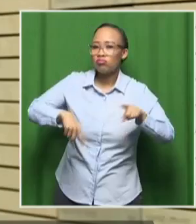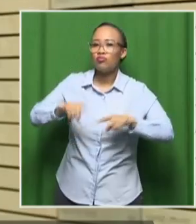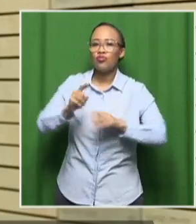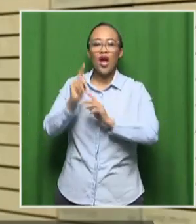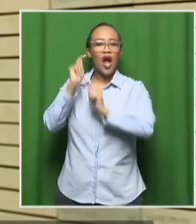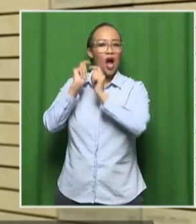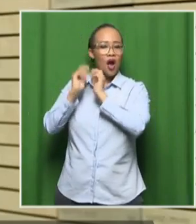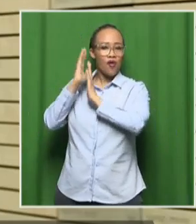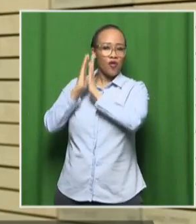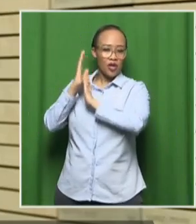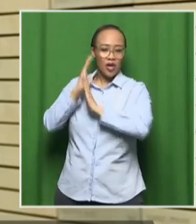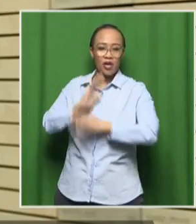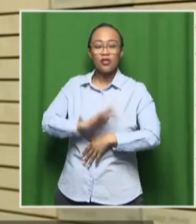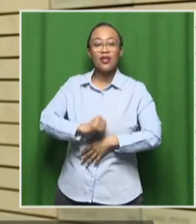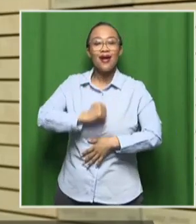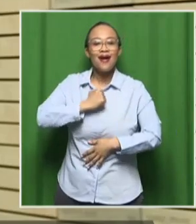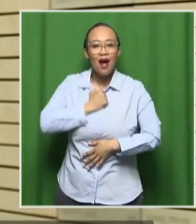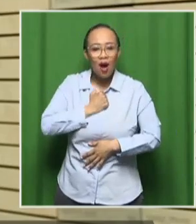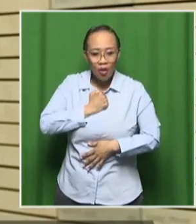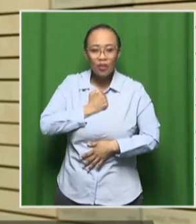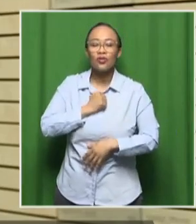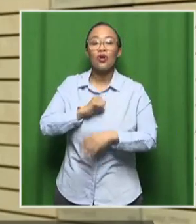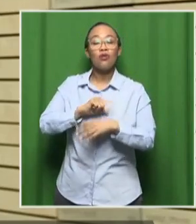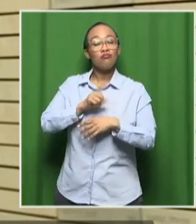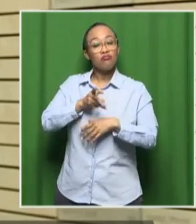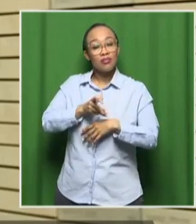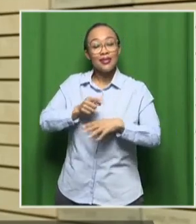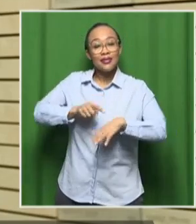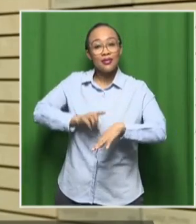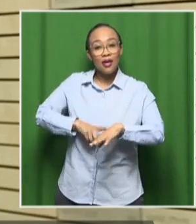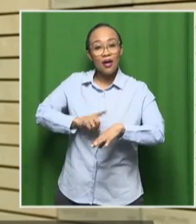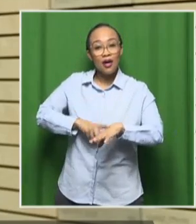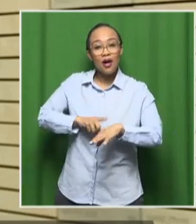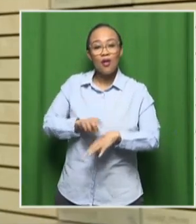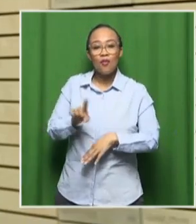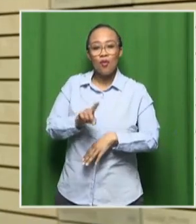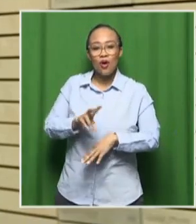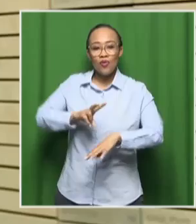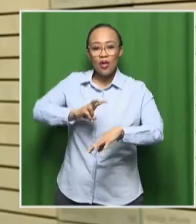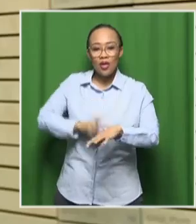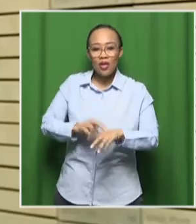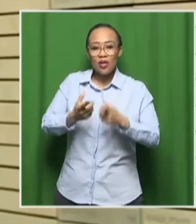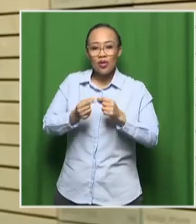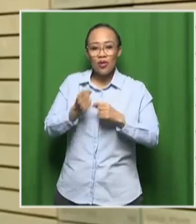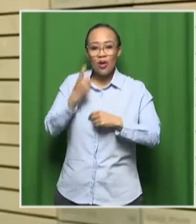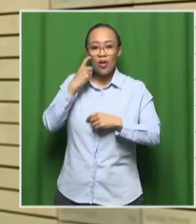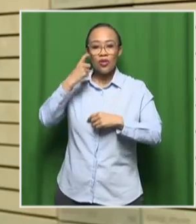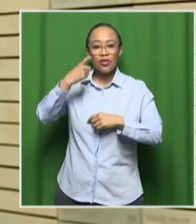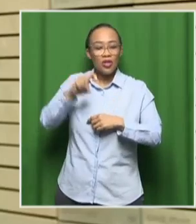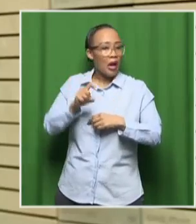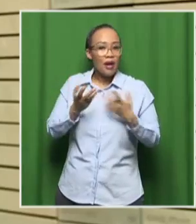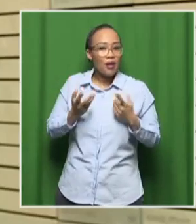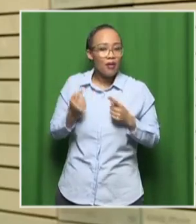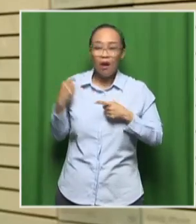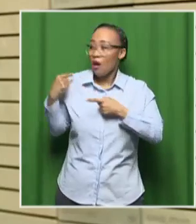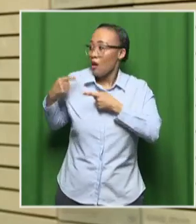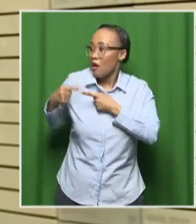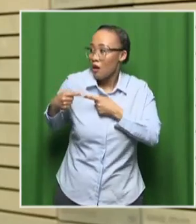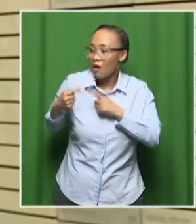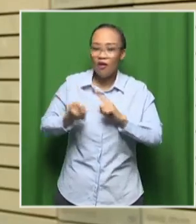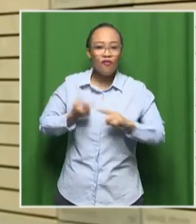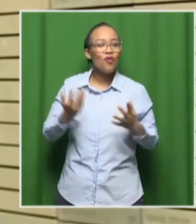that has also just been bequeathed to us. You know, this is a time to really look at where we come from, the shoulders that we stand